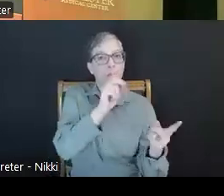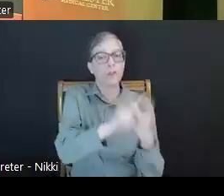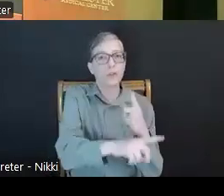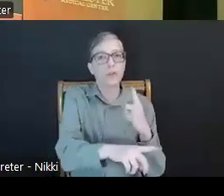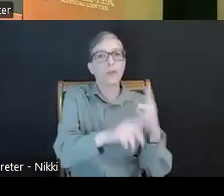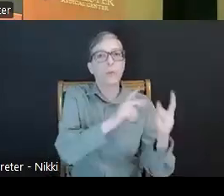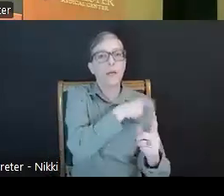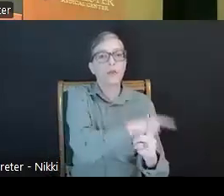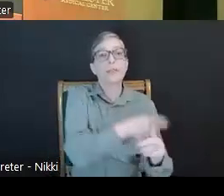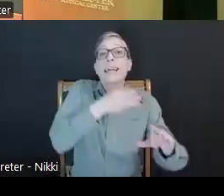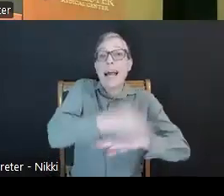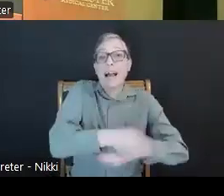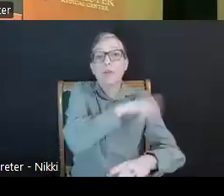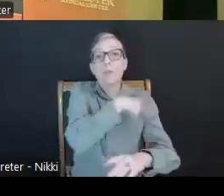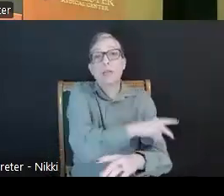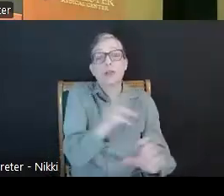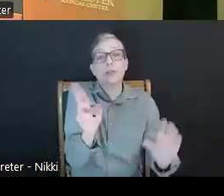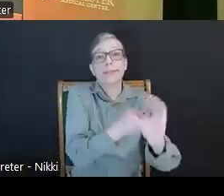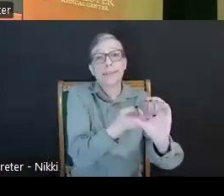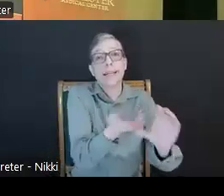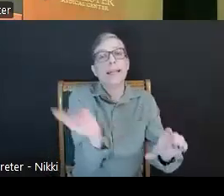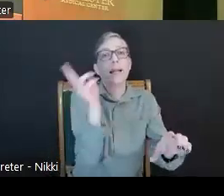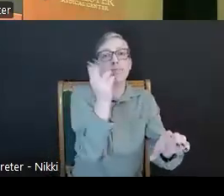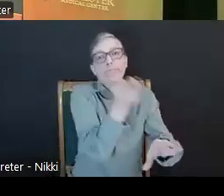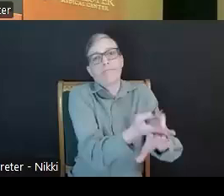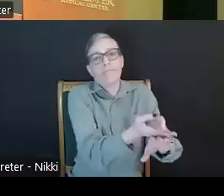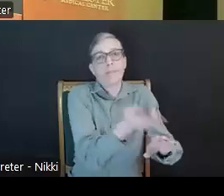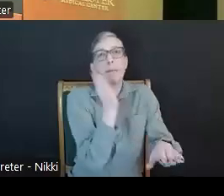before. So it's just temporarily impossible